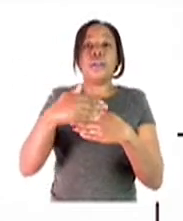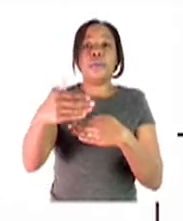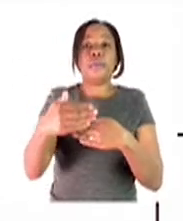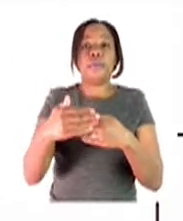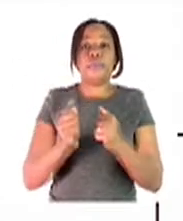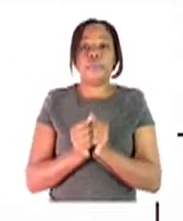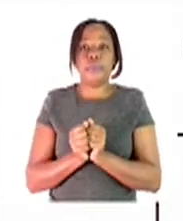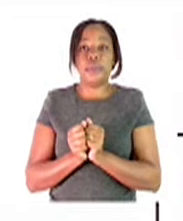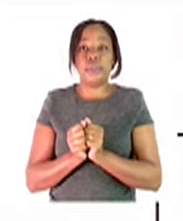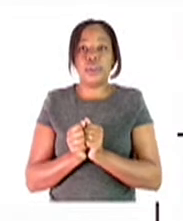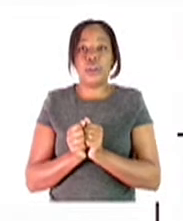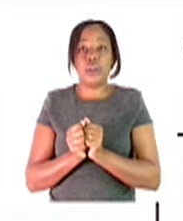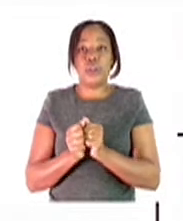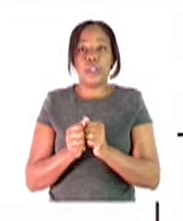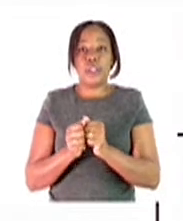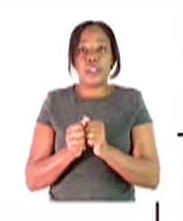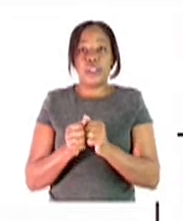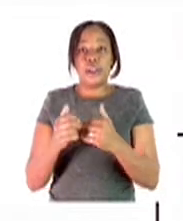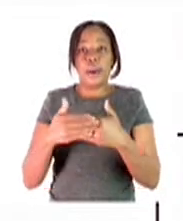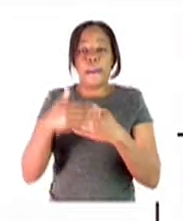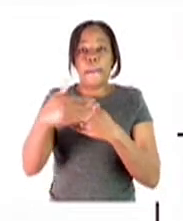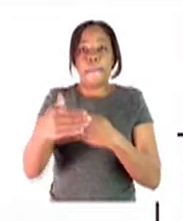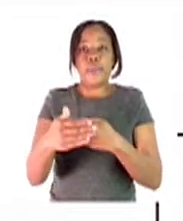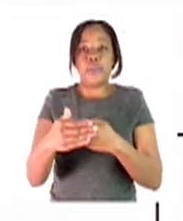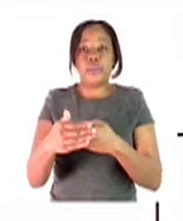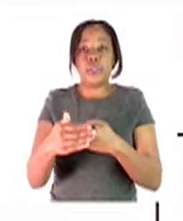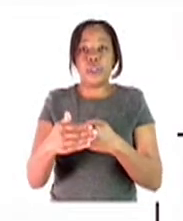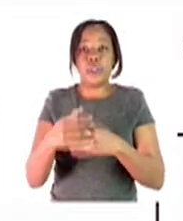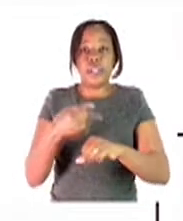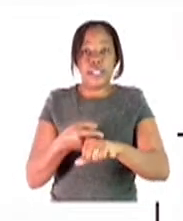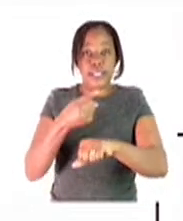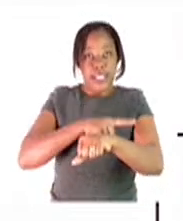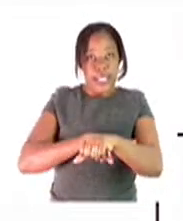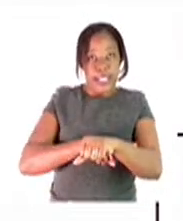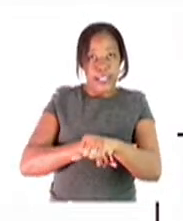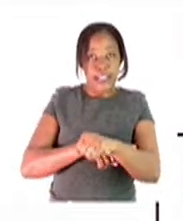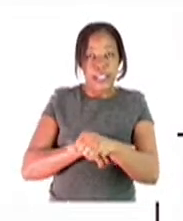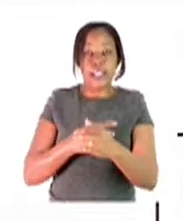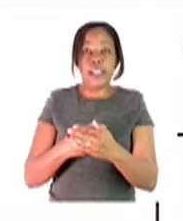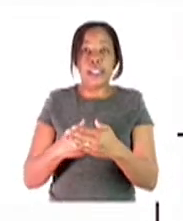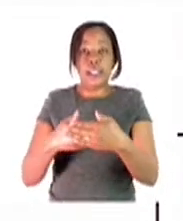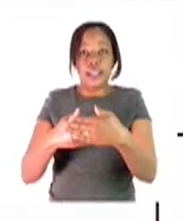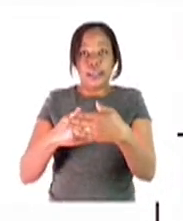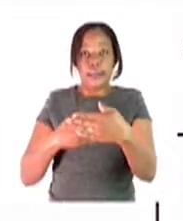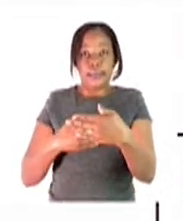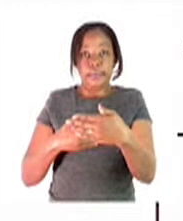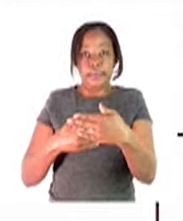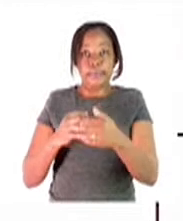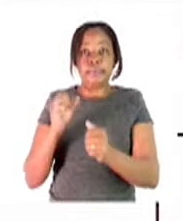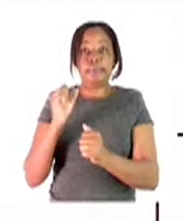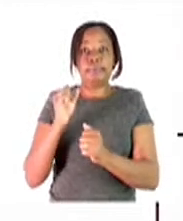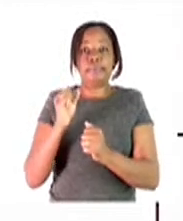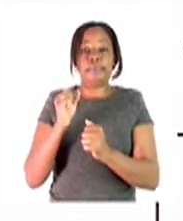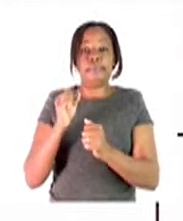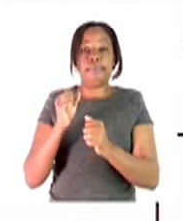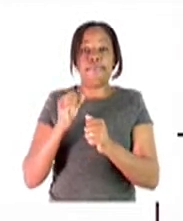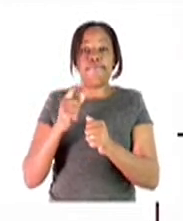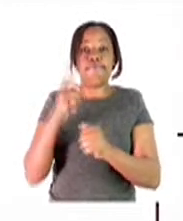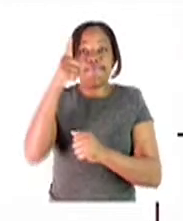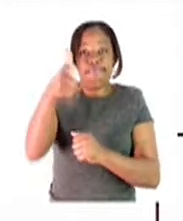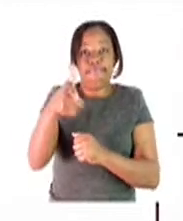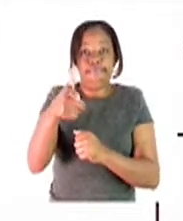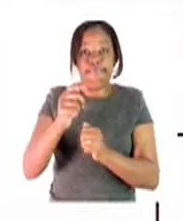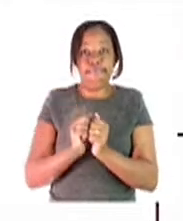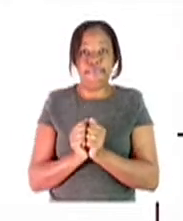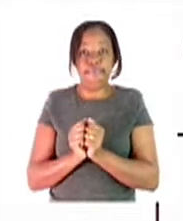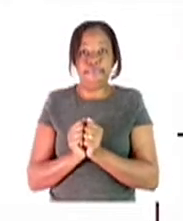go? Before is earlier, after is later. Okay, so those are our conjunctions that we are going to